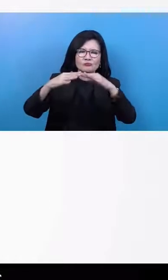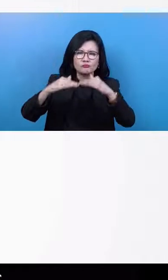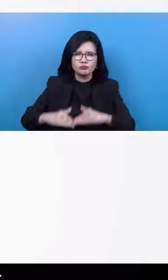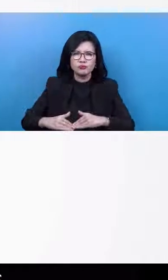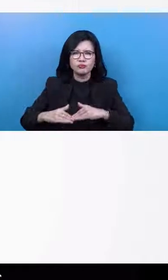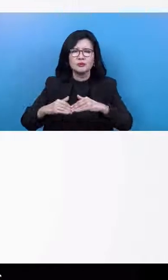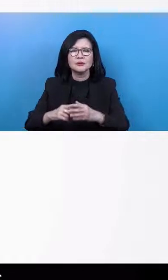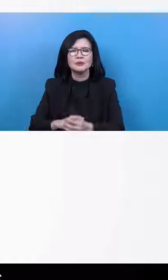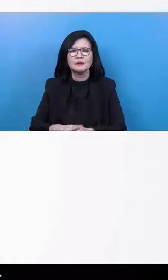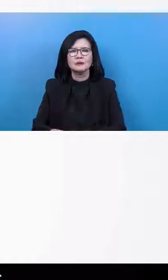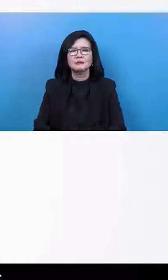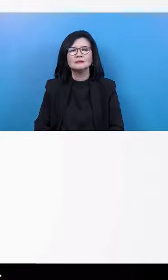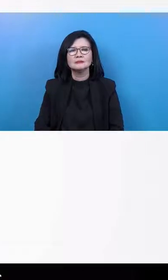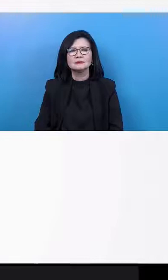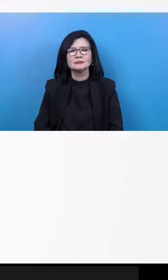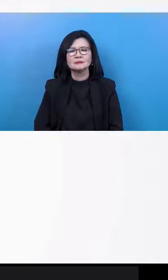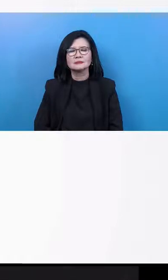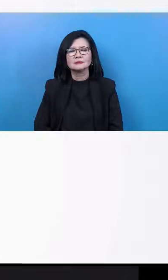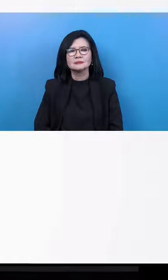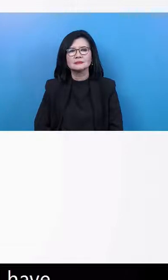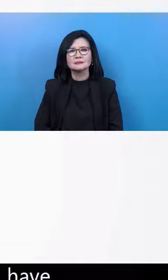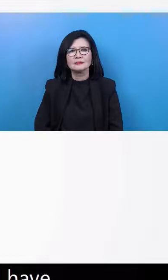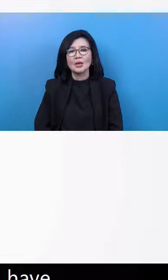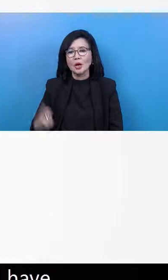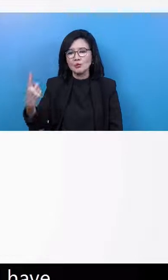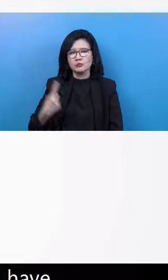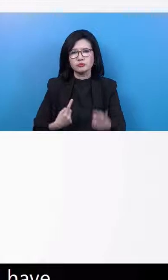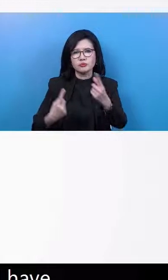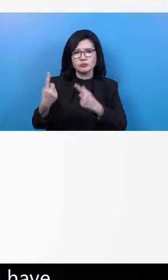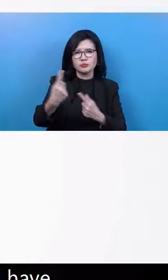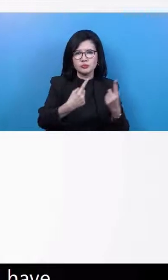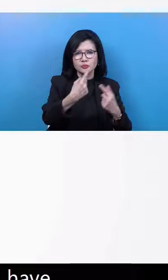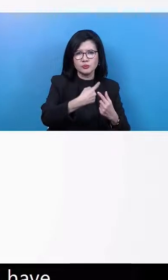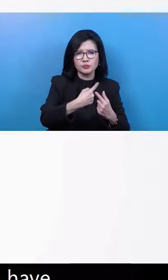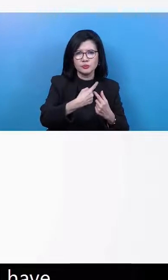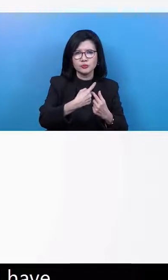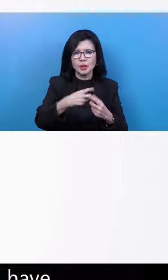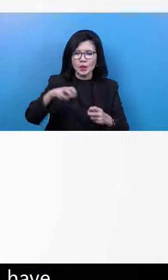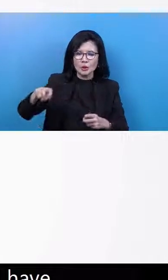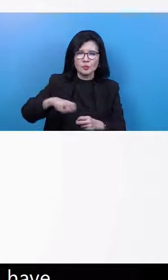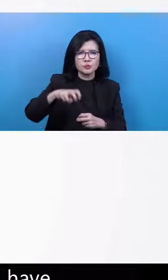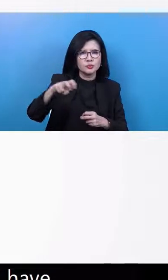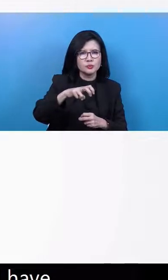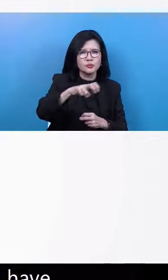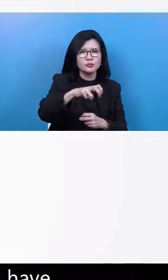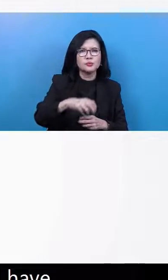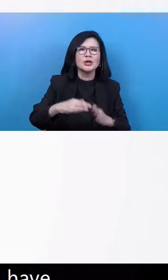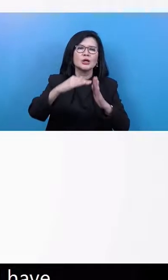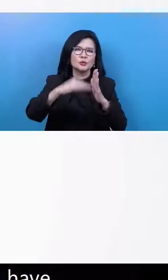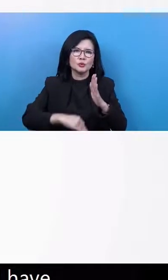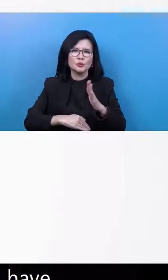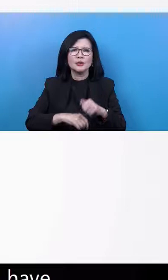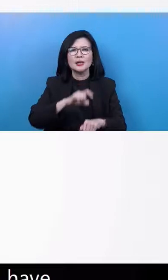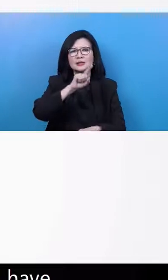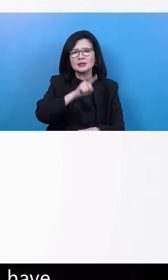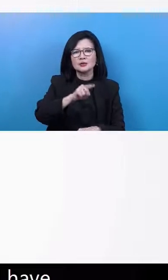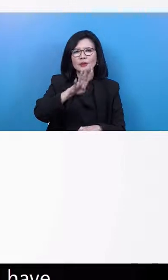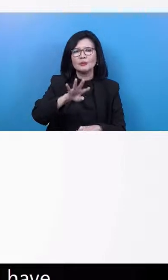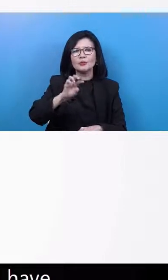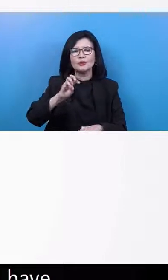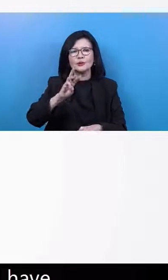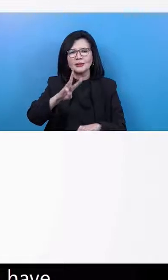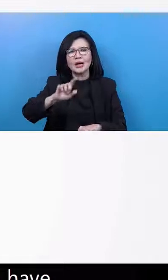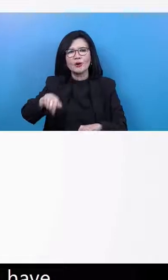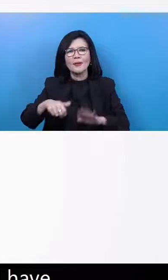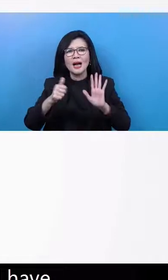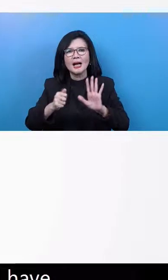have declined by more than 82% from 143.6 million arrival in 2019 to less